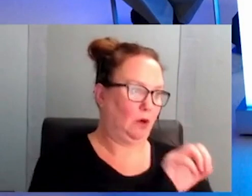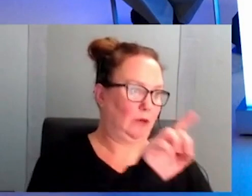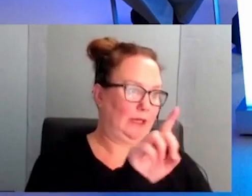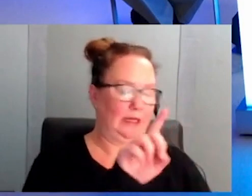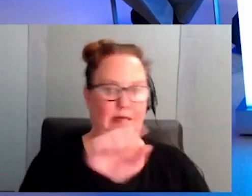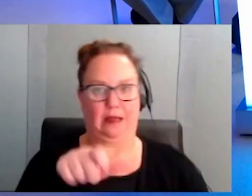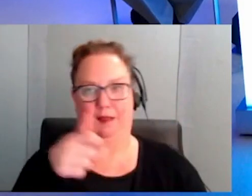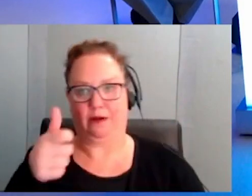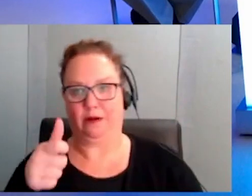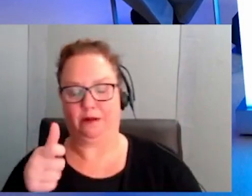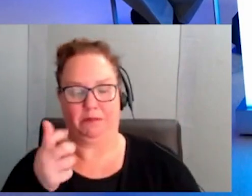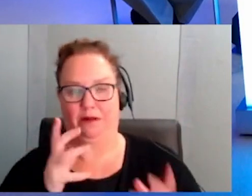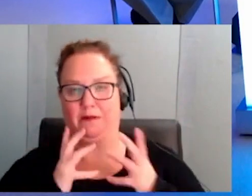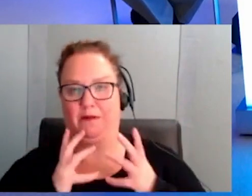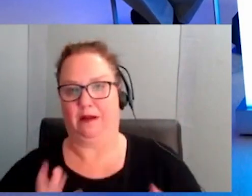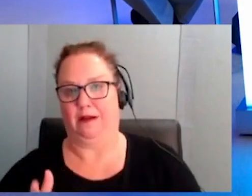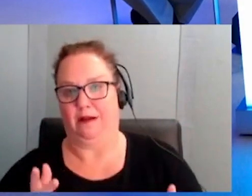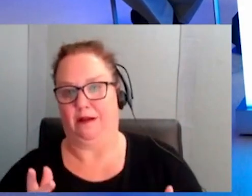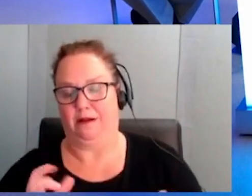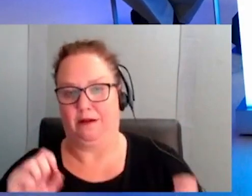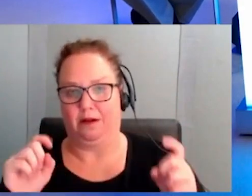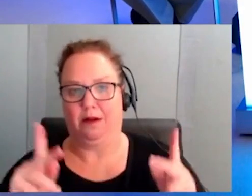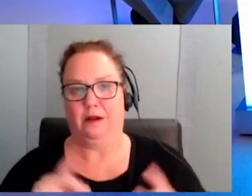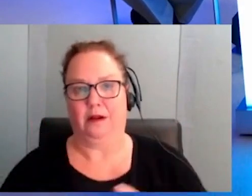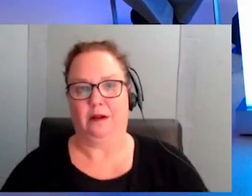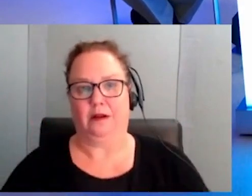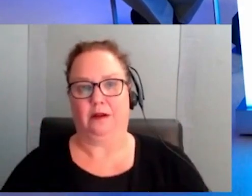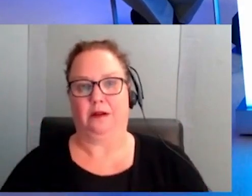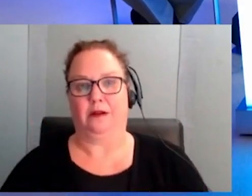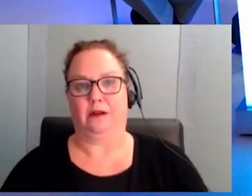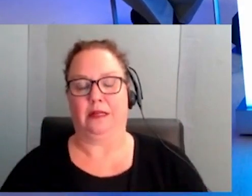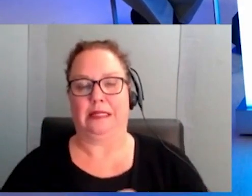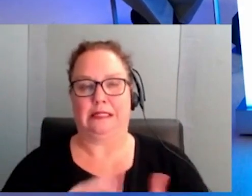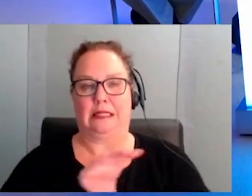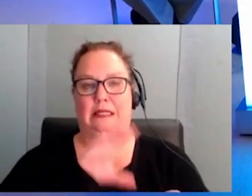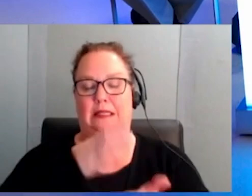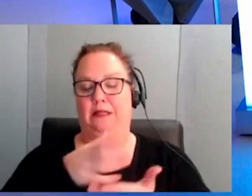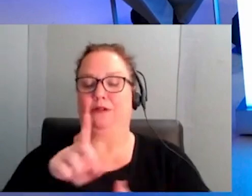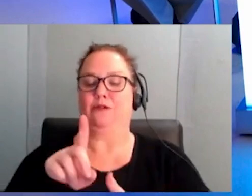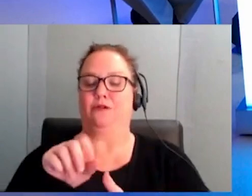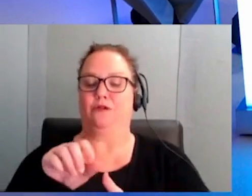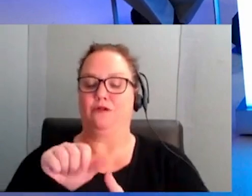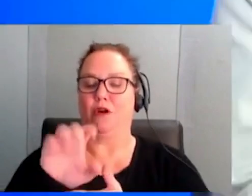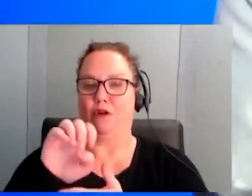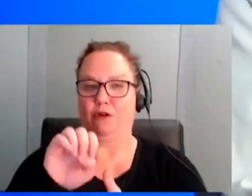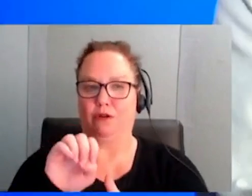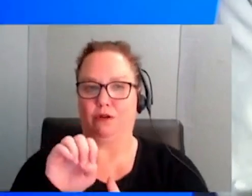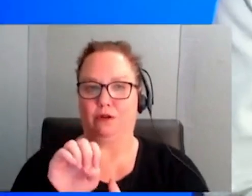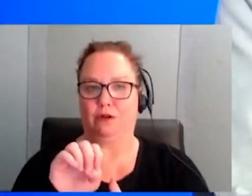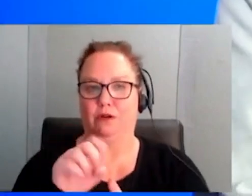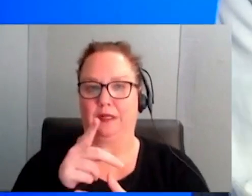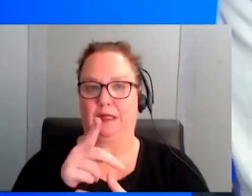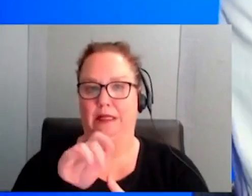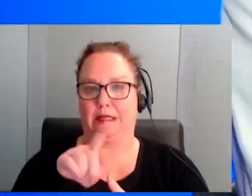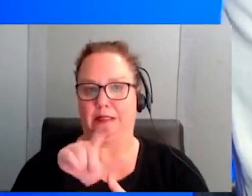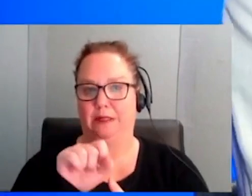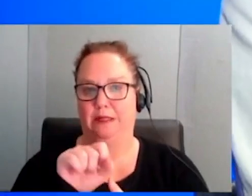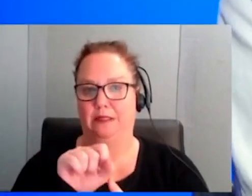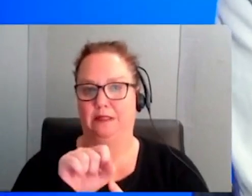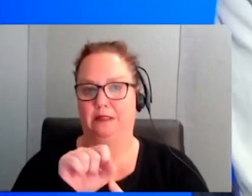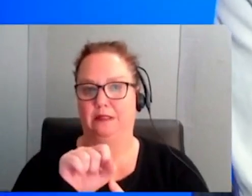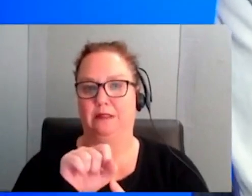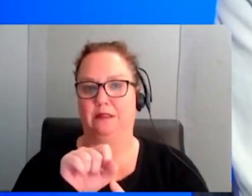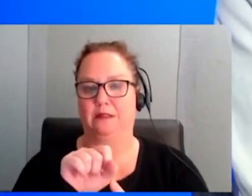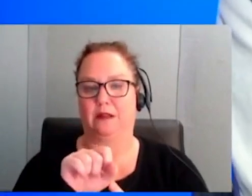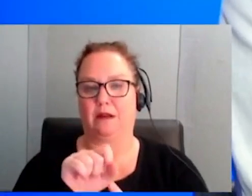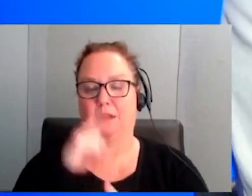can get by with it okay? It all comes down to the dose, mm-hmm. And you have to remember that these pills look like pharmaceuticals,